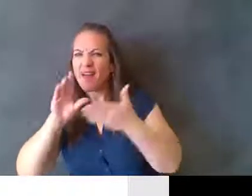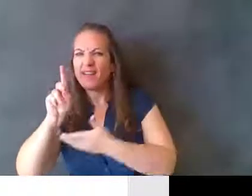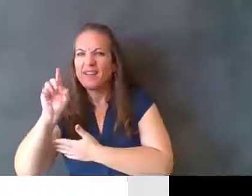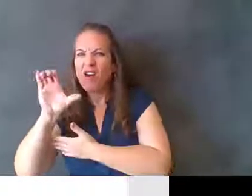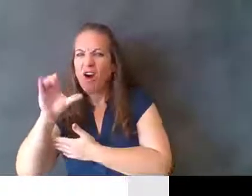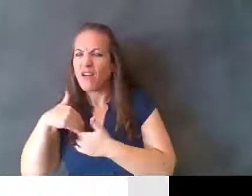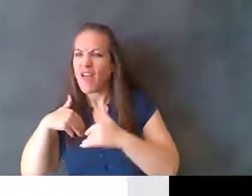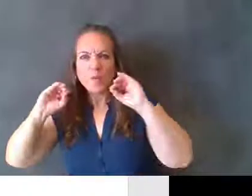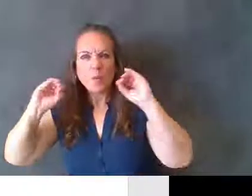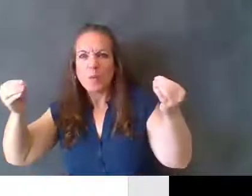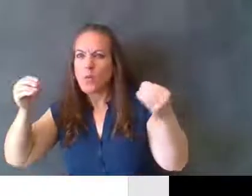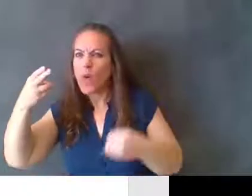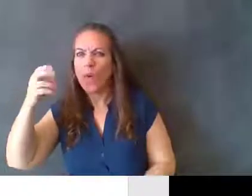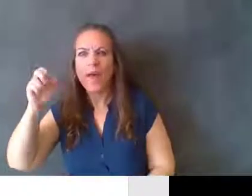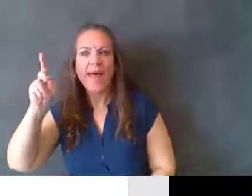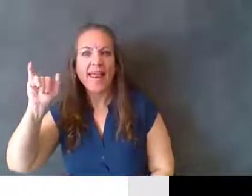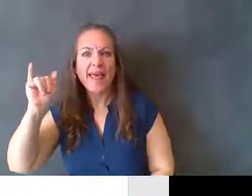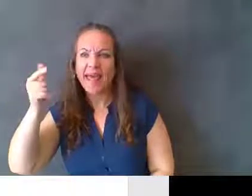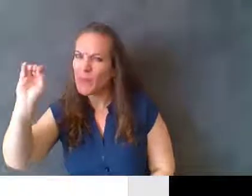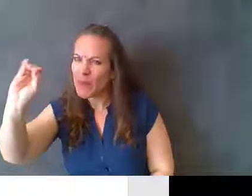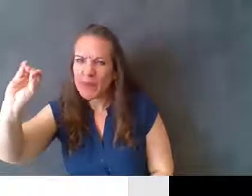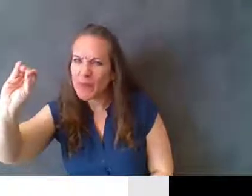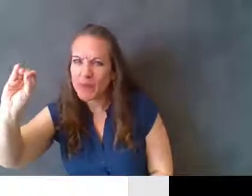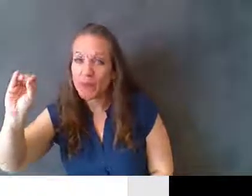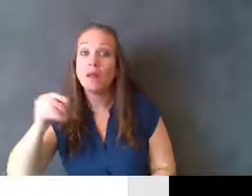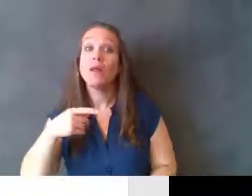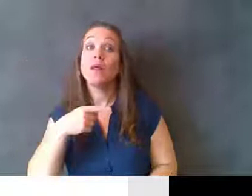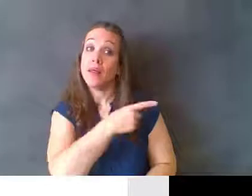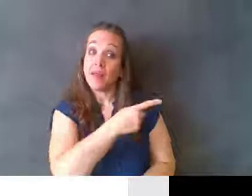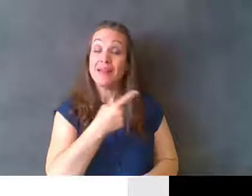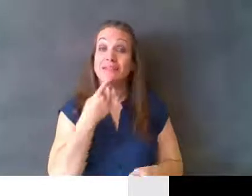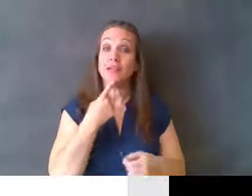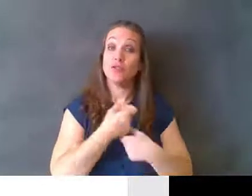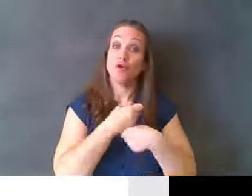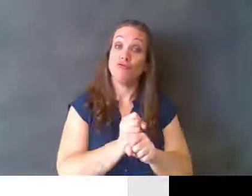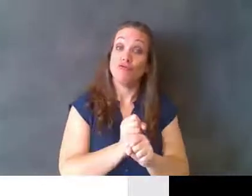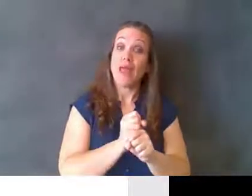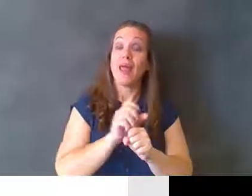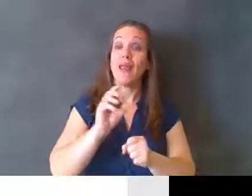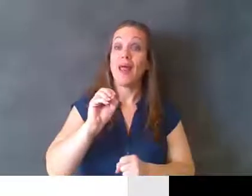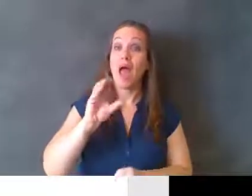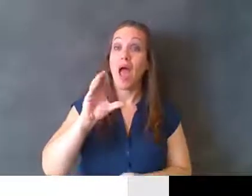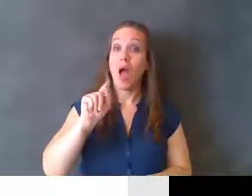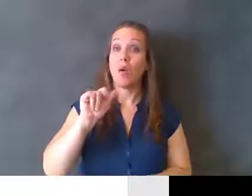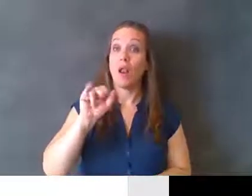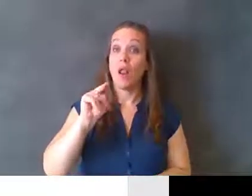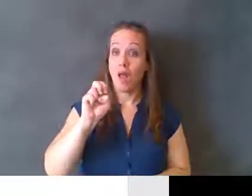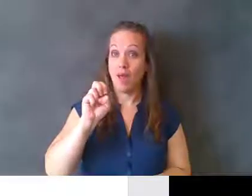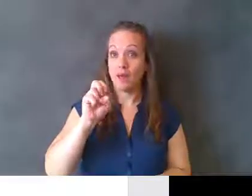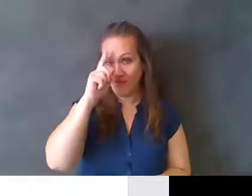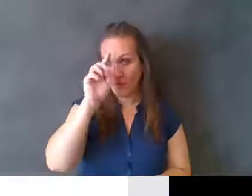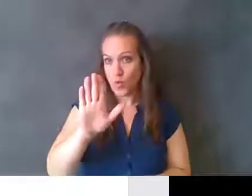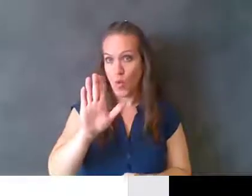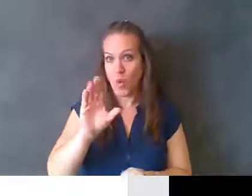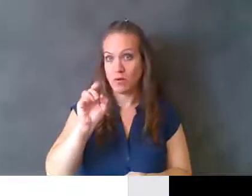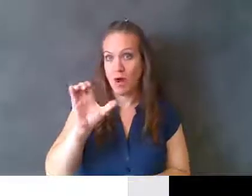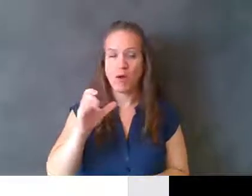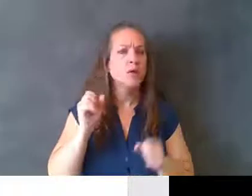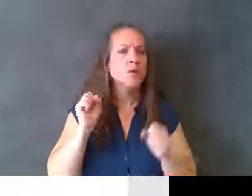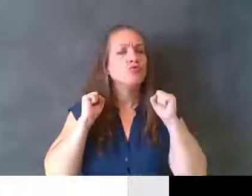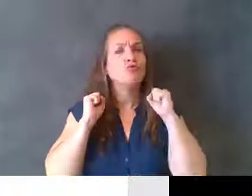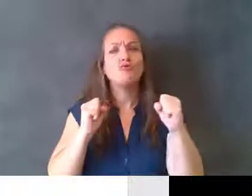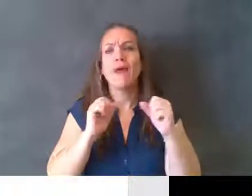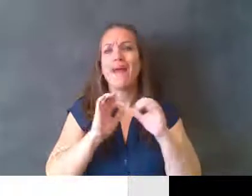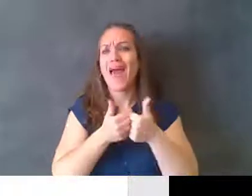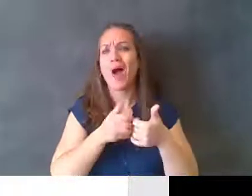here. Instead, it says create an interactive outline of your document. It's a great way to keep track of where you are